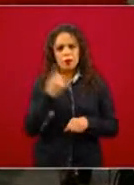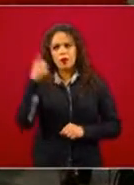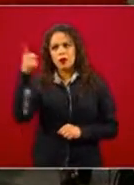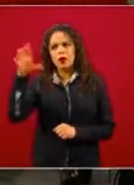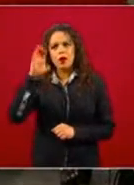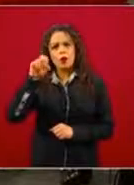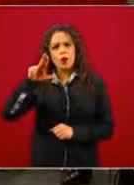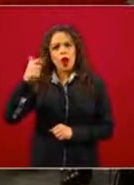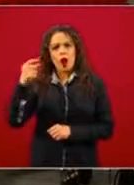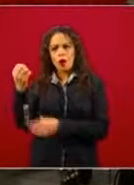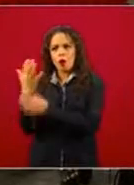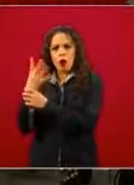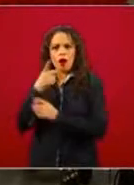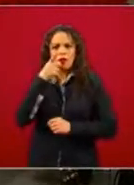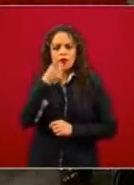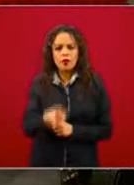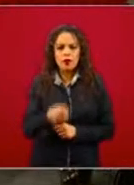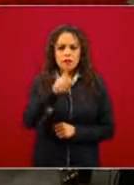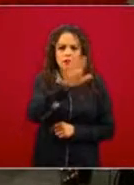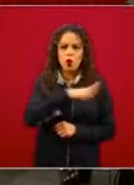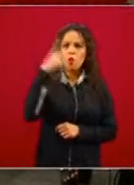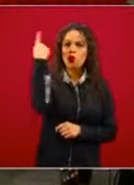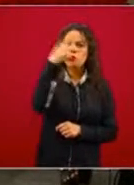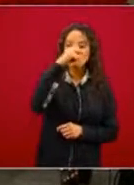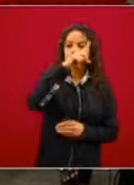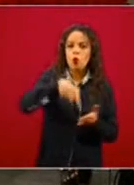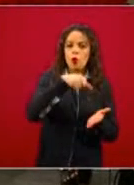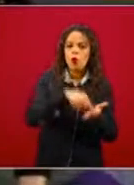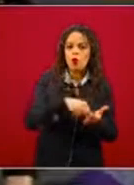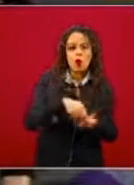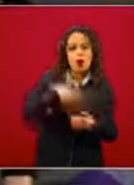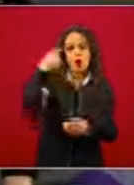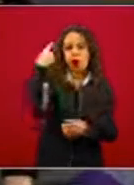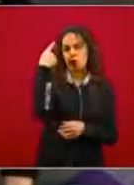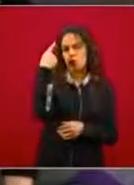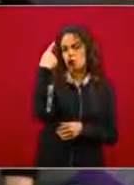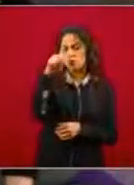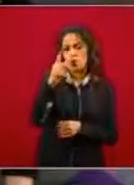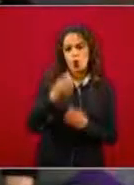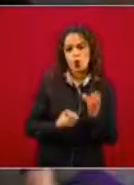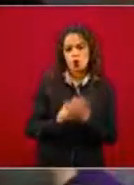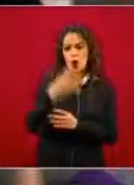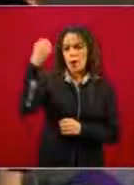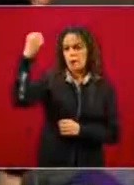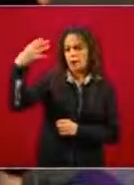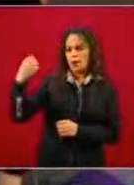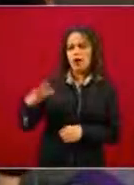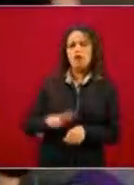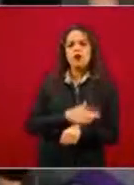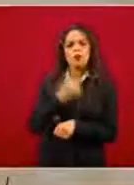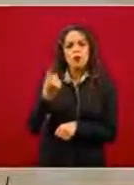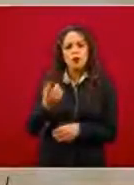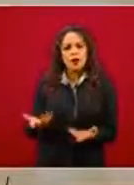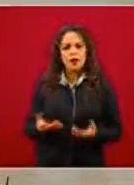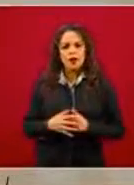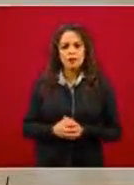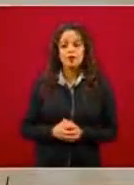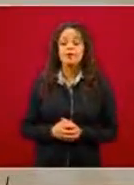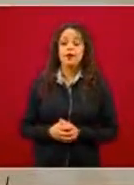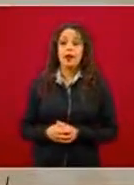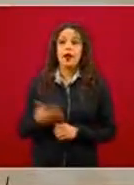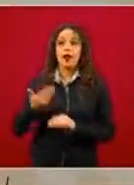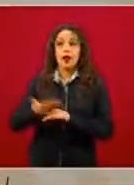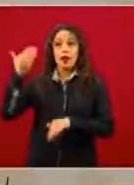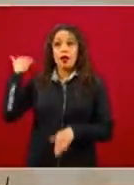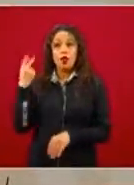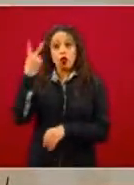If there is going to be a single highlight for the nation, why did Conago say that Mexico City has